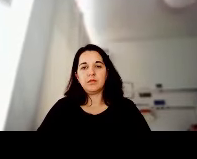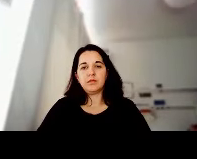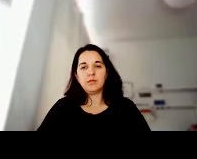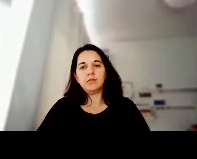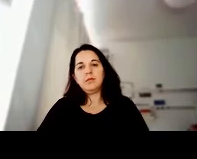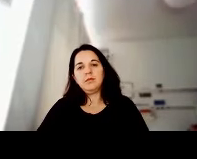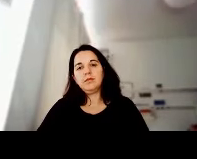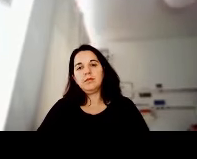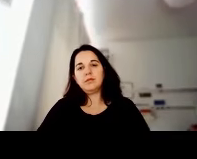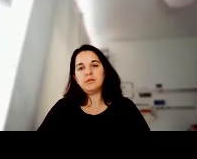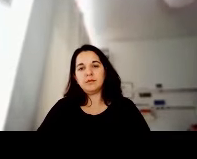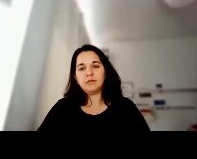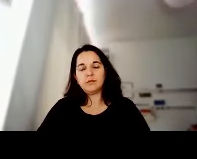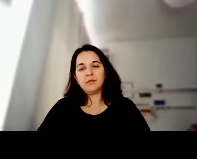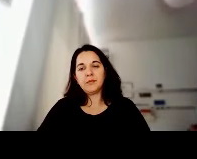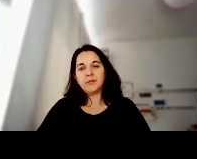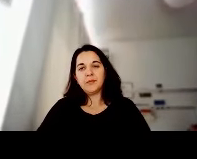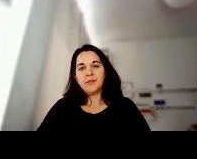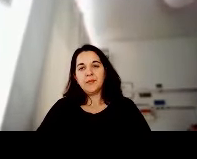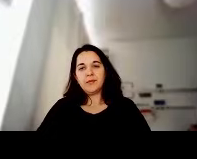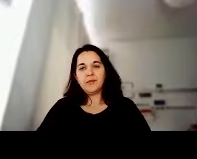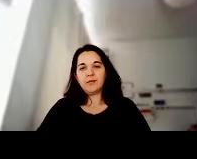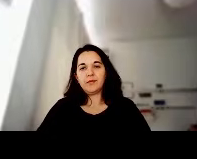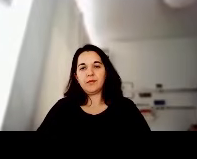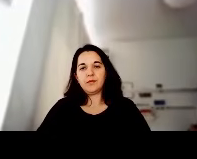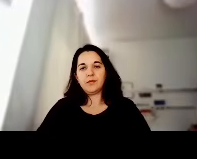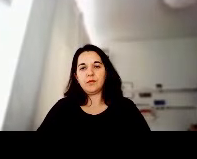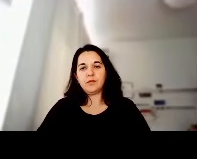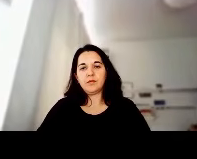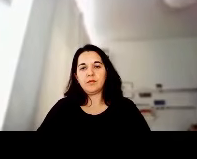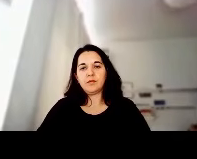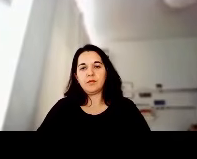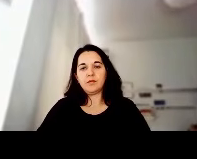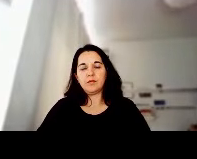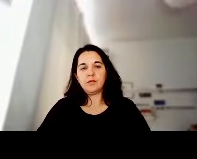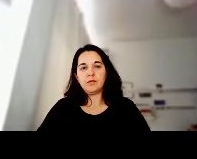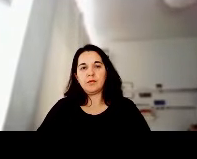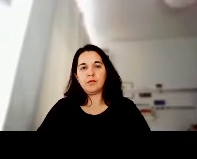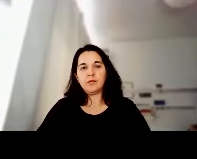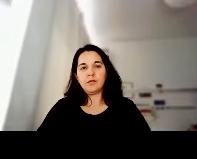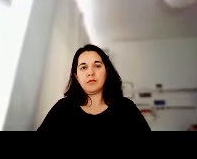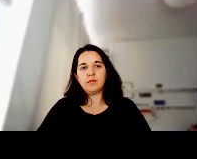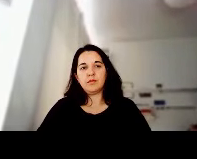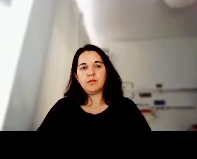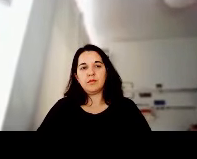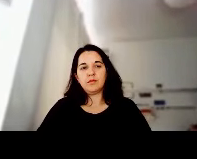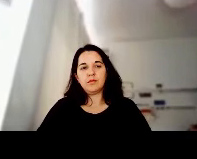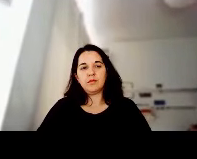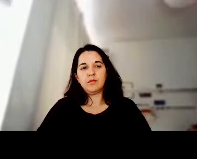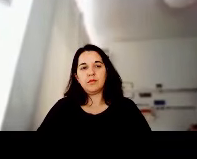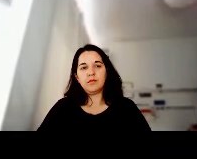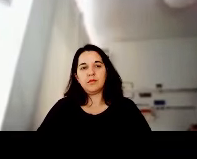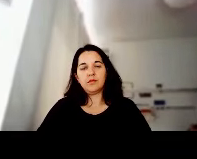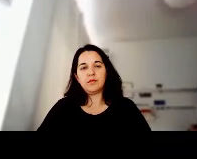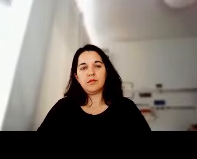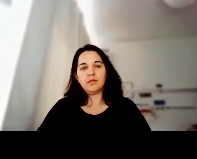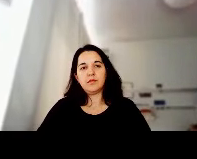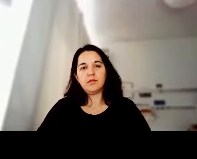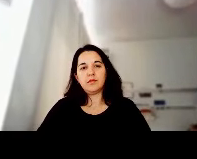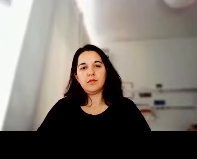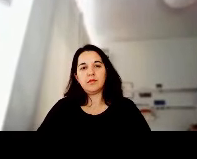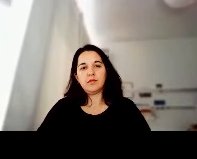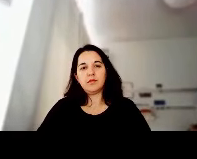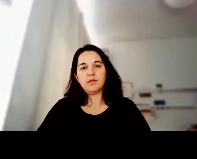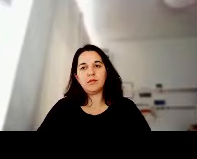fitness apps, health apps, dating apps, is a kind of focus of my research. And I'm interested in what happened in